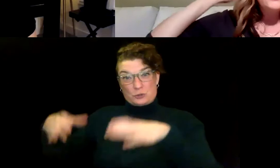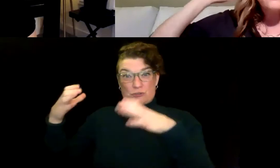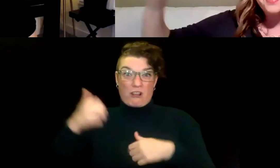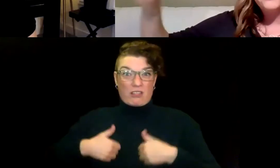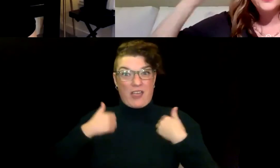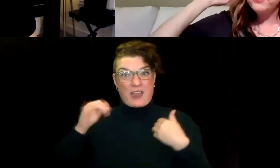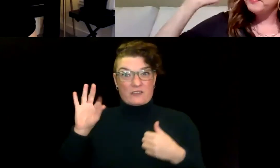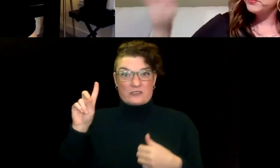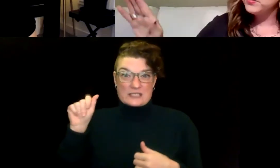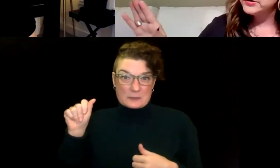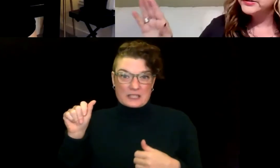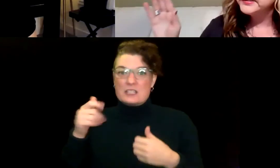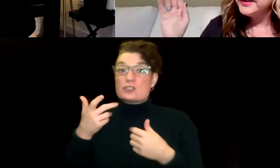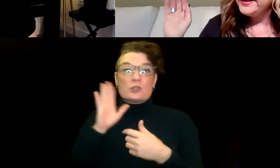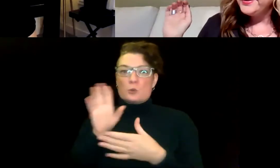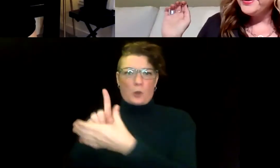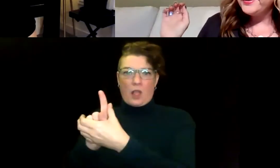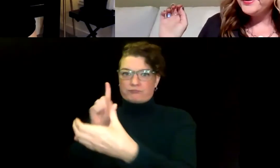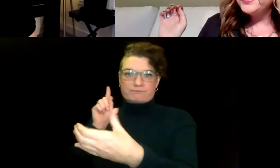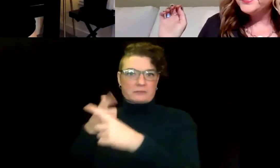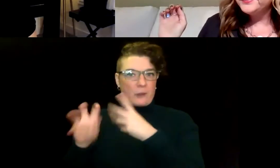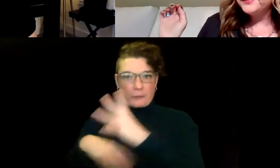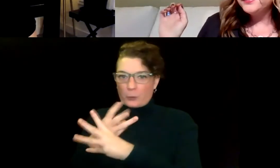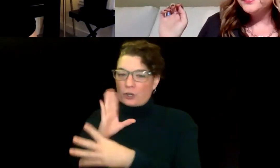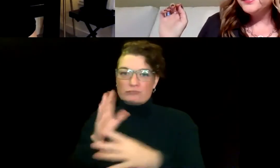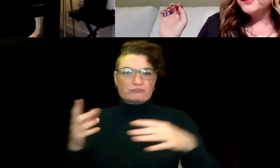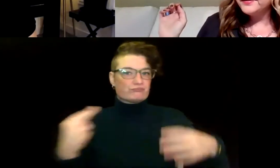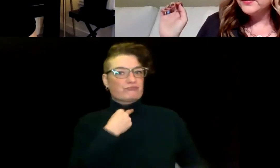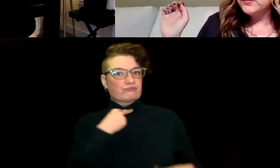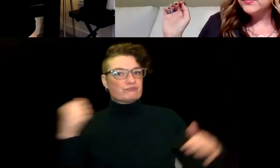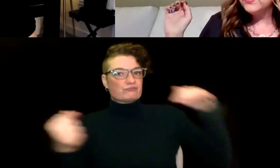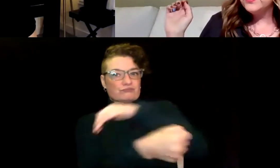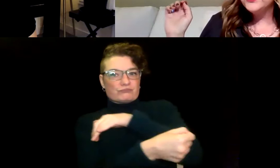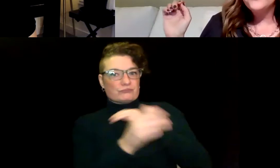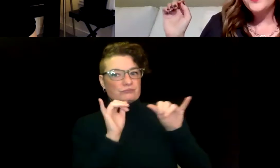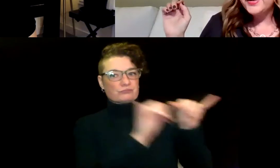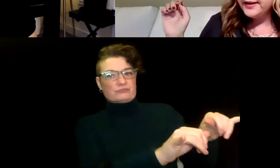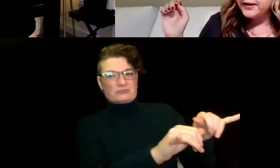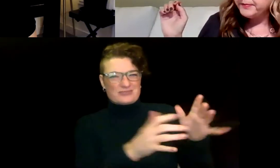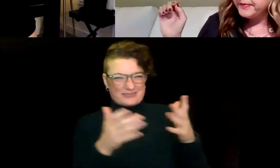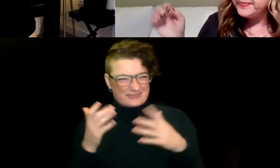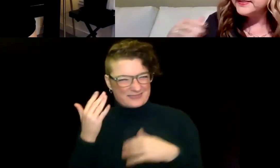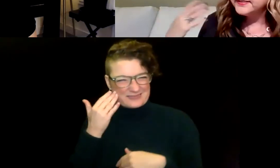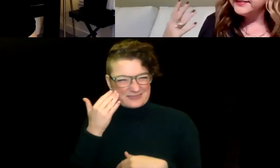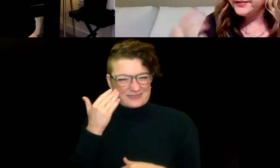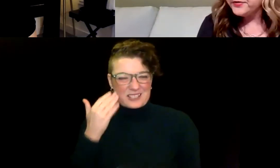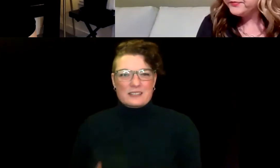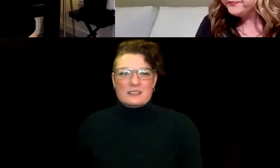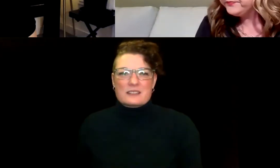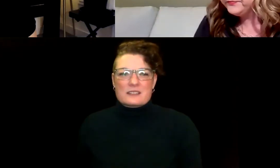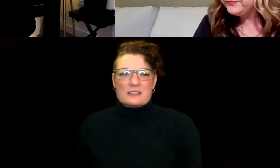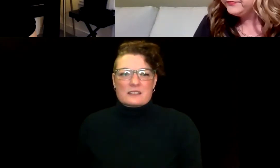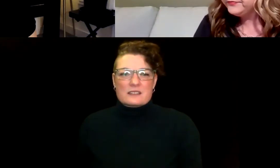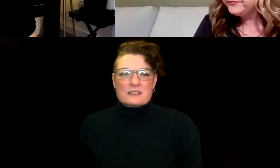separate from everything, from the world. And, you know, when I get up, and this is, you